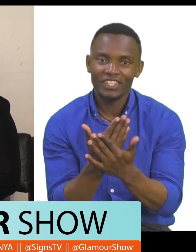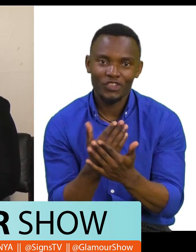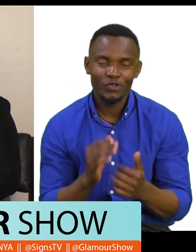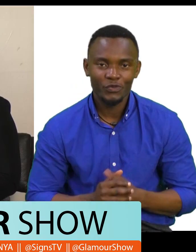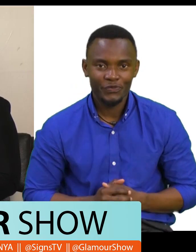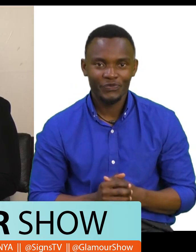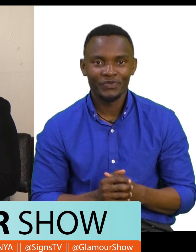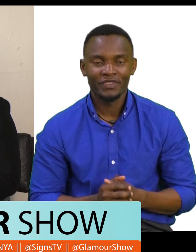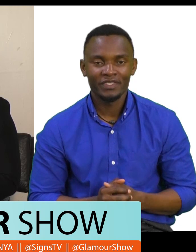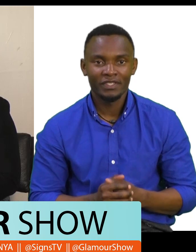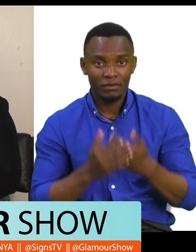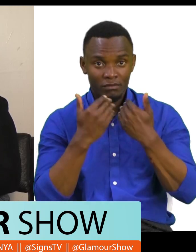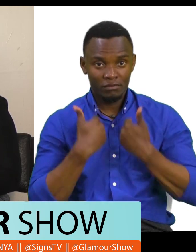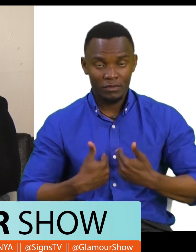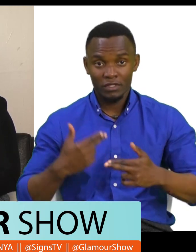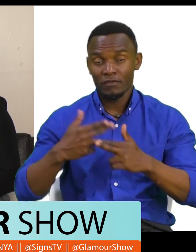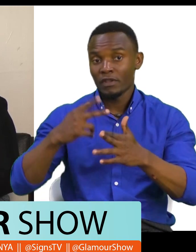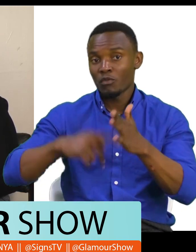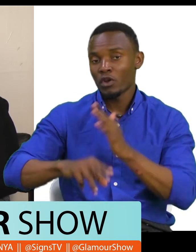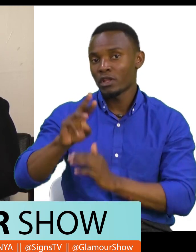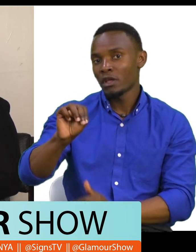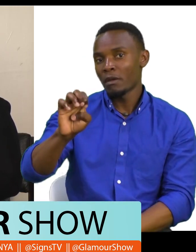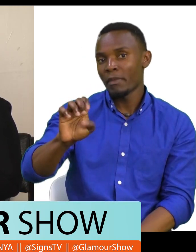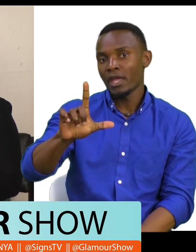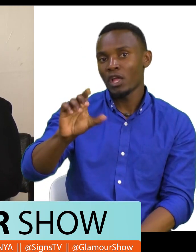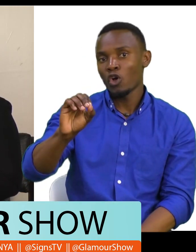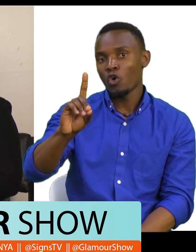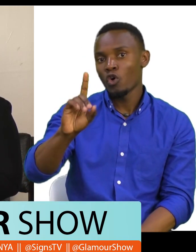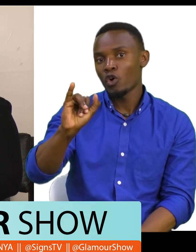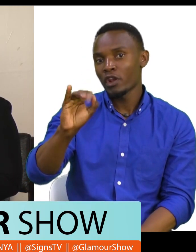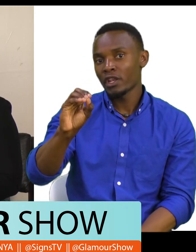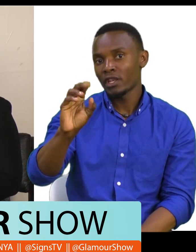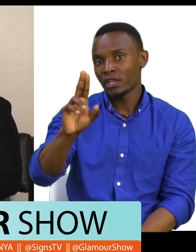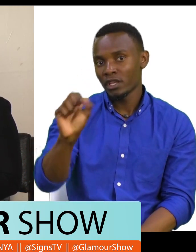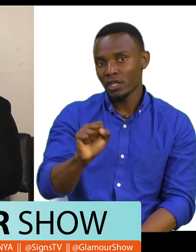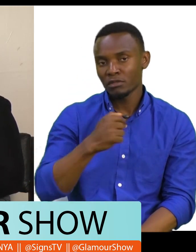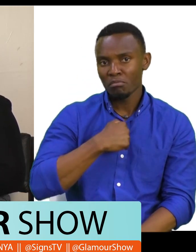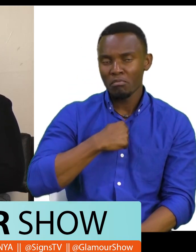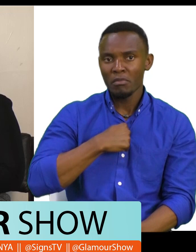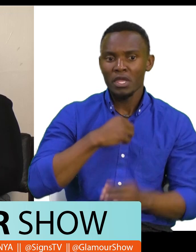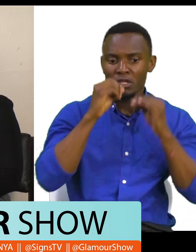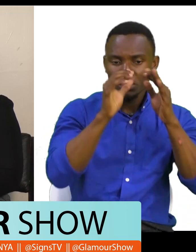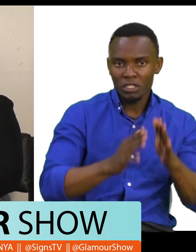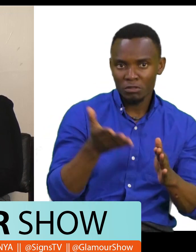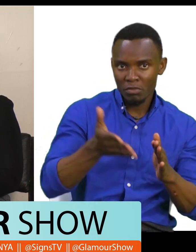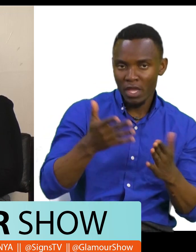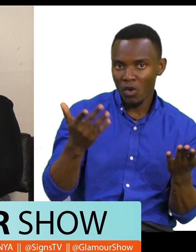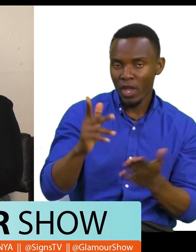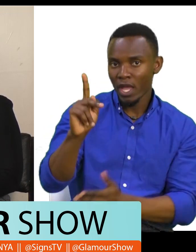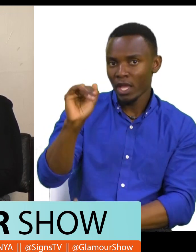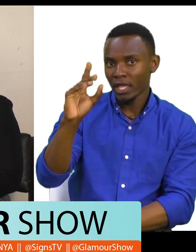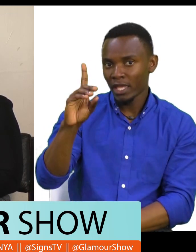Thank you. I'm Melodius Otwere. I'm a trainer of cosmetology here at